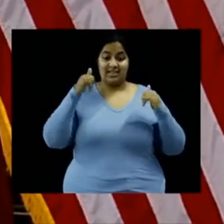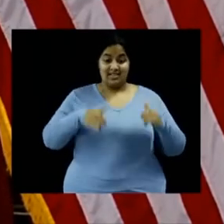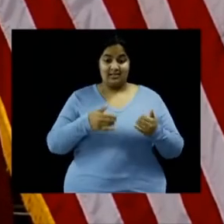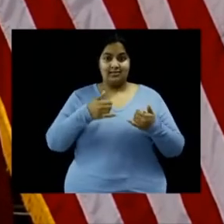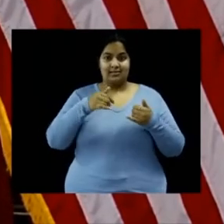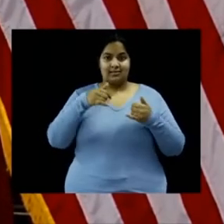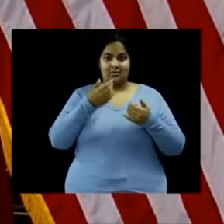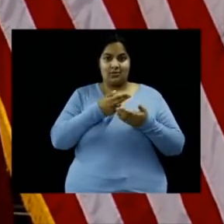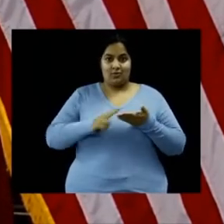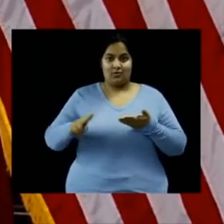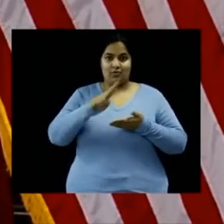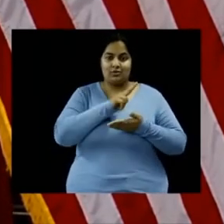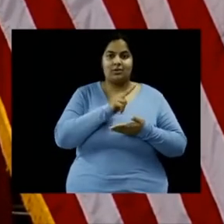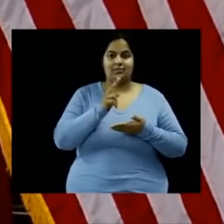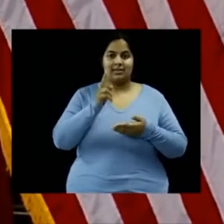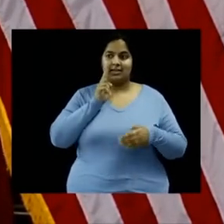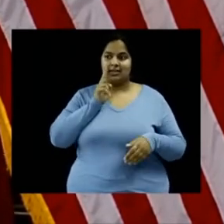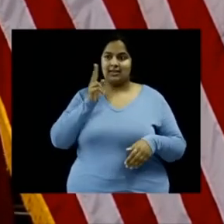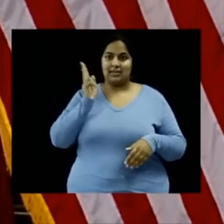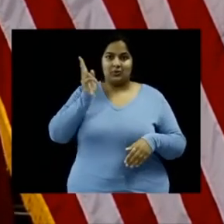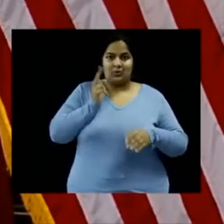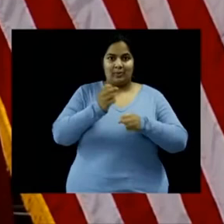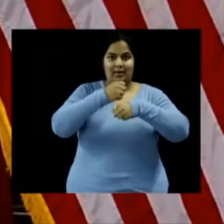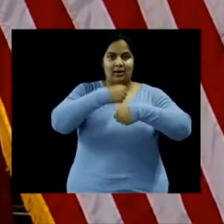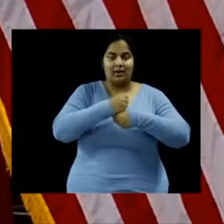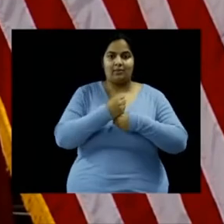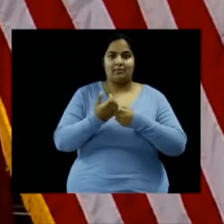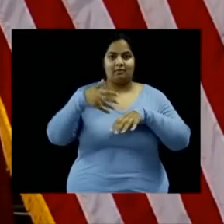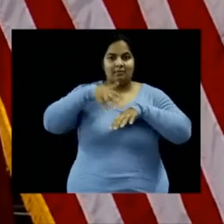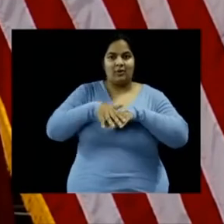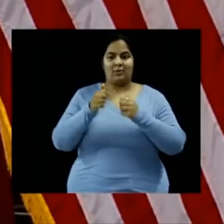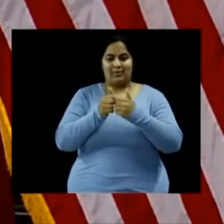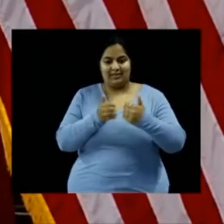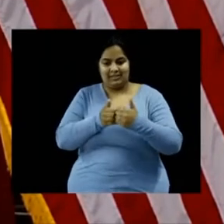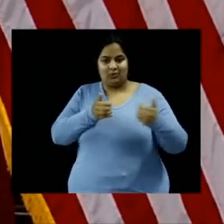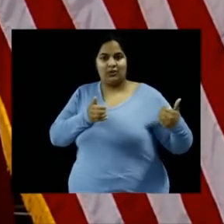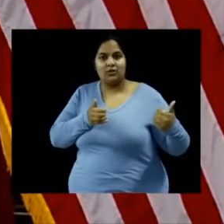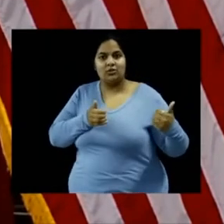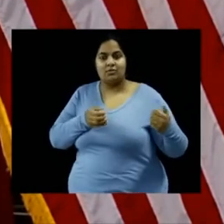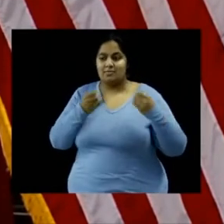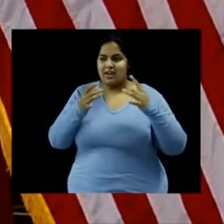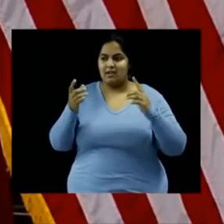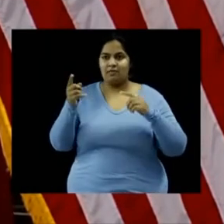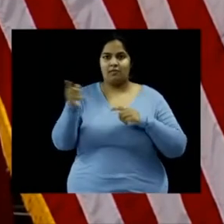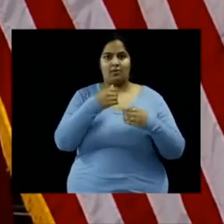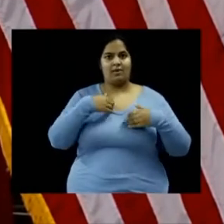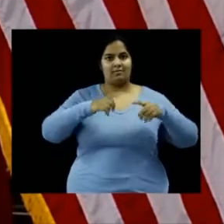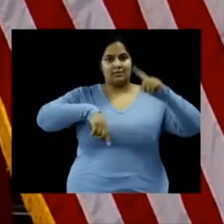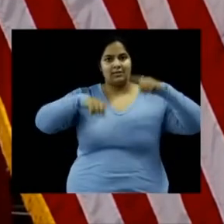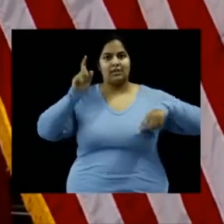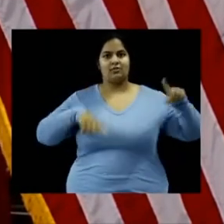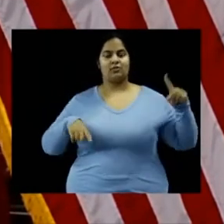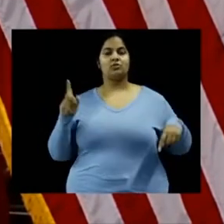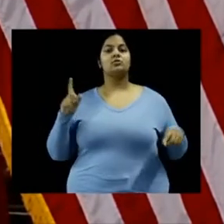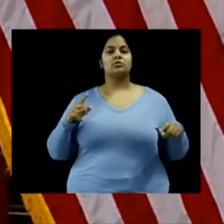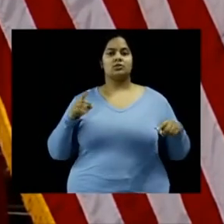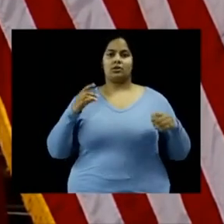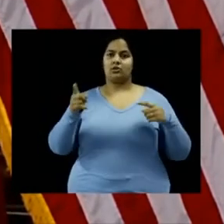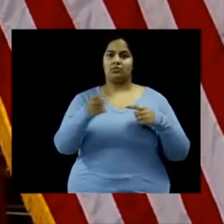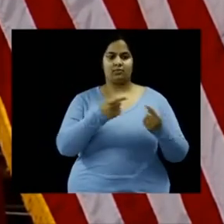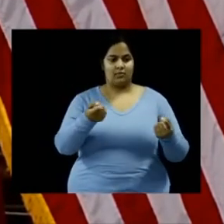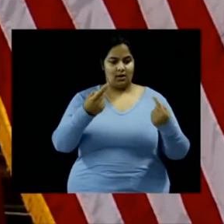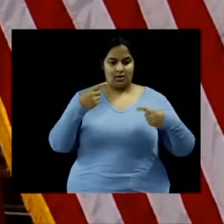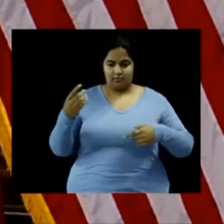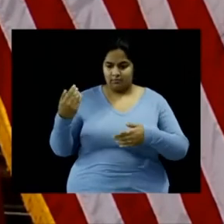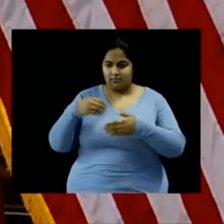university founded in the ashes of segregation. So many of you from a diverse community have come and made a